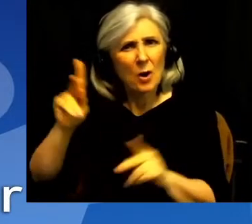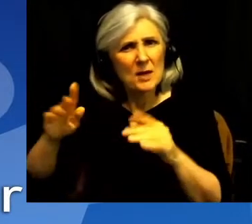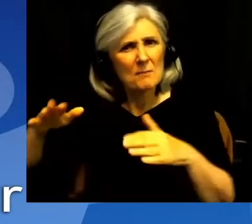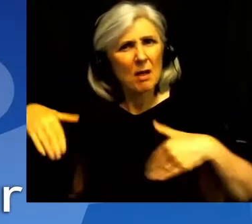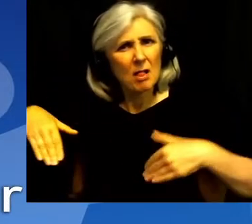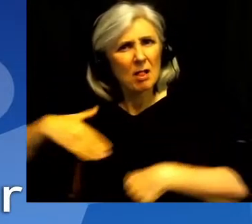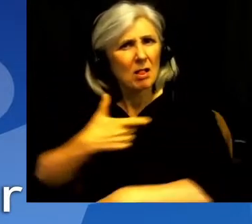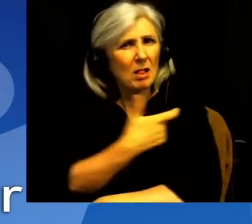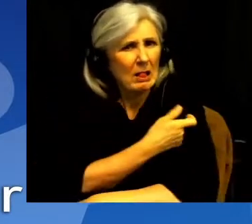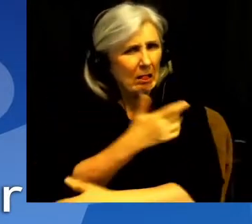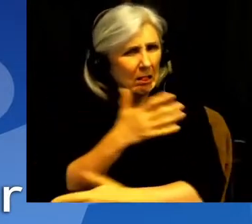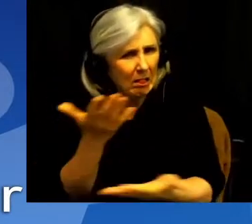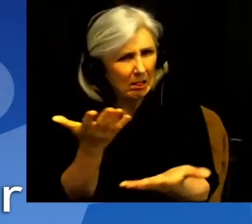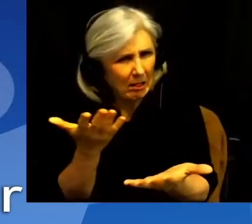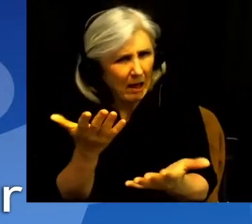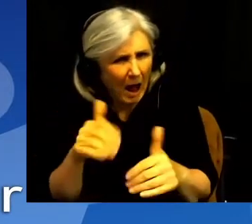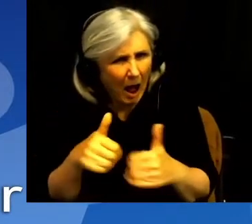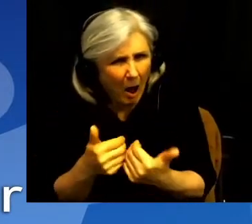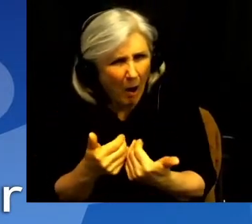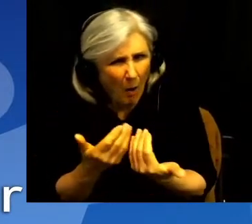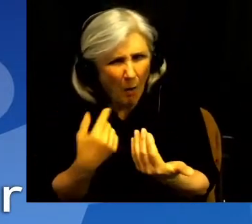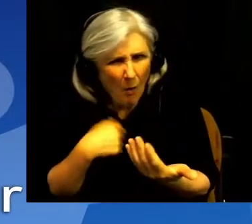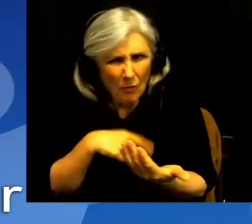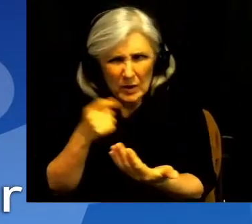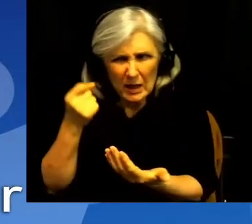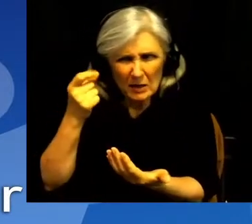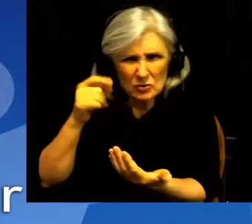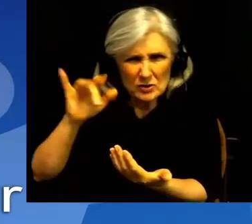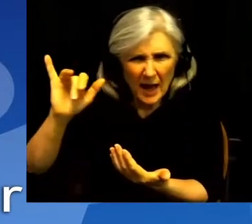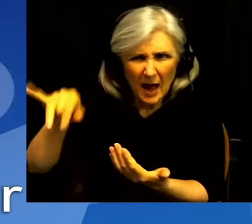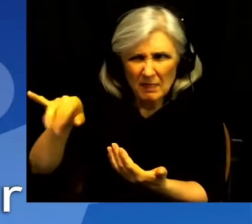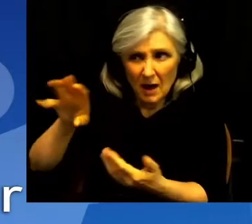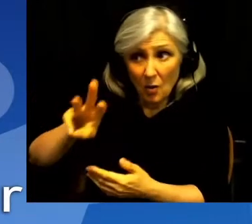interpret that data when they see this updated every day?